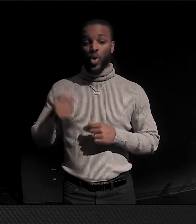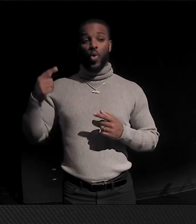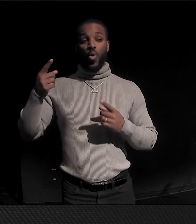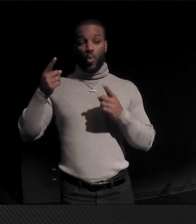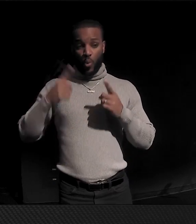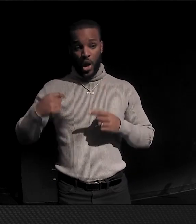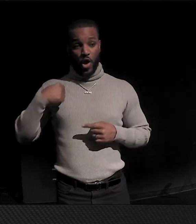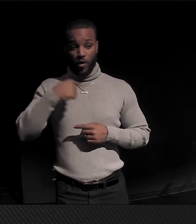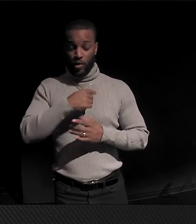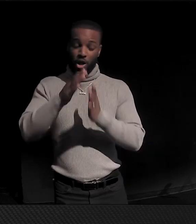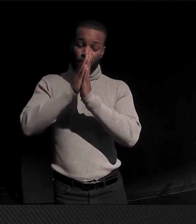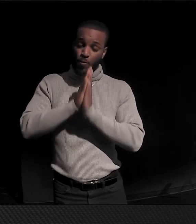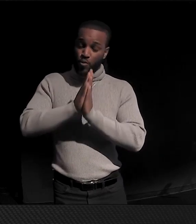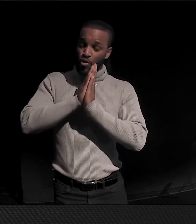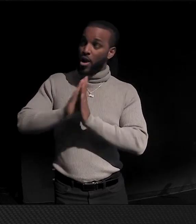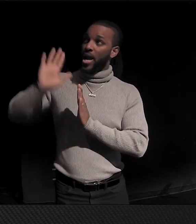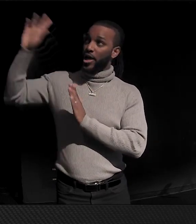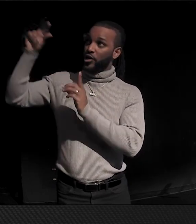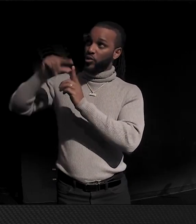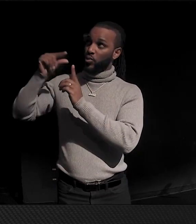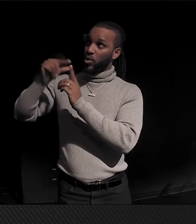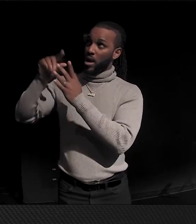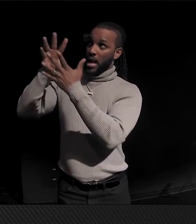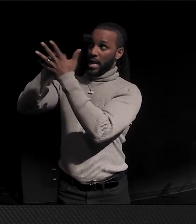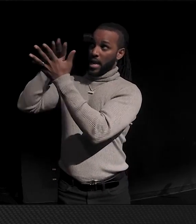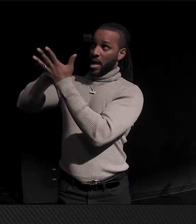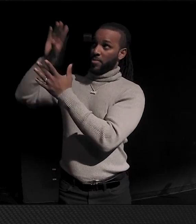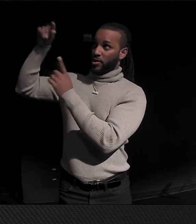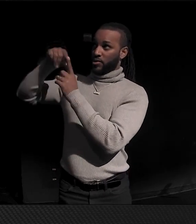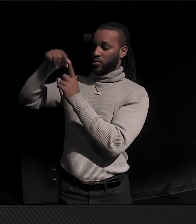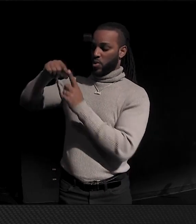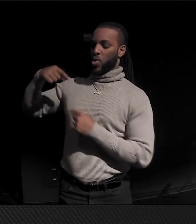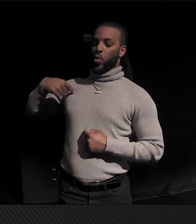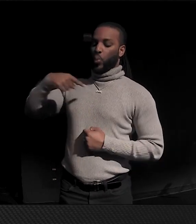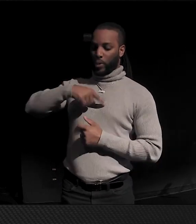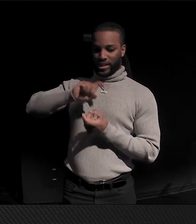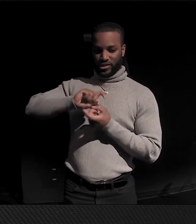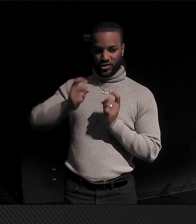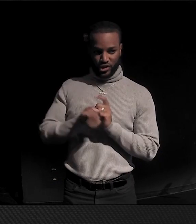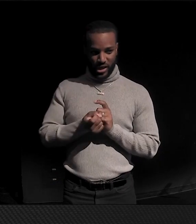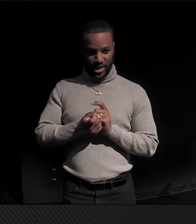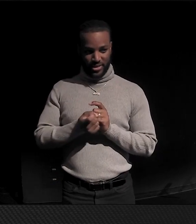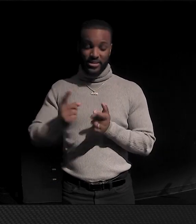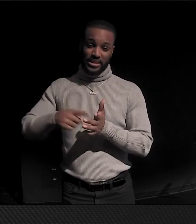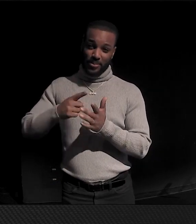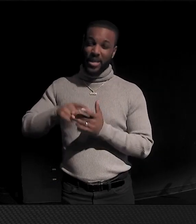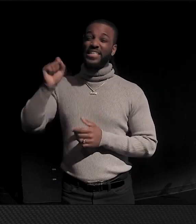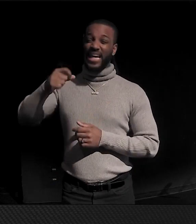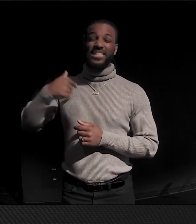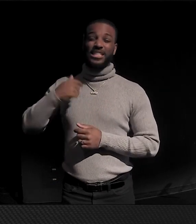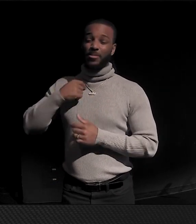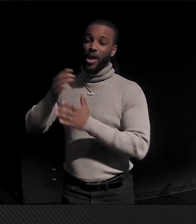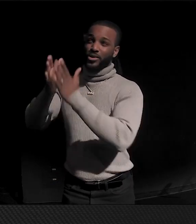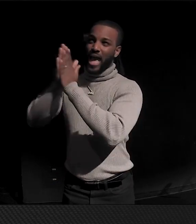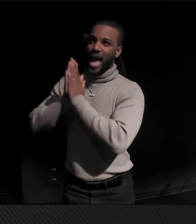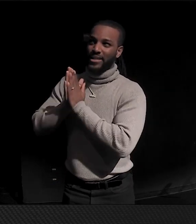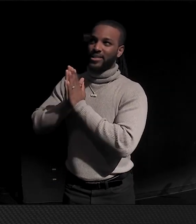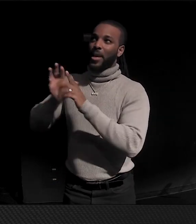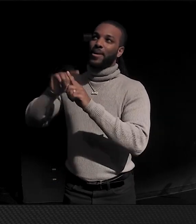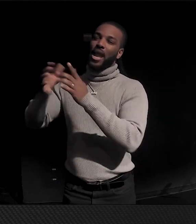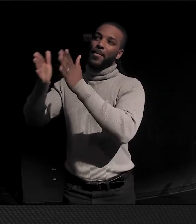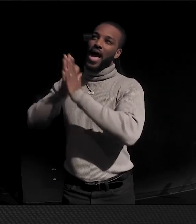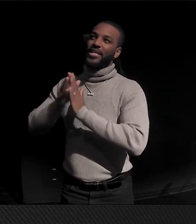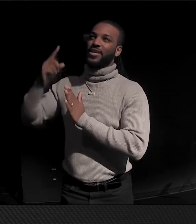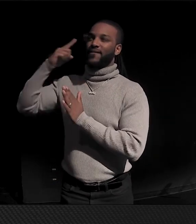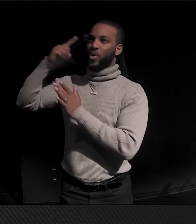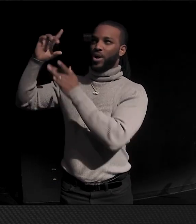we pray his word back, we change. Mm-hmm. And it's a connection. And as Tyler said earlier, he doesn't need us to ask, but it's a connection to ask.